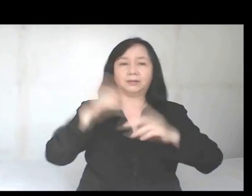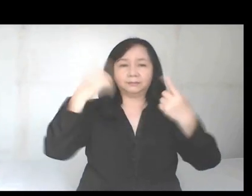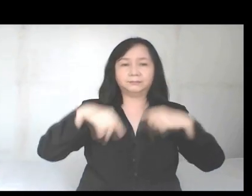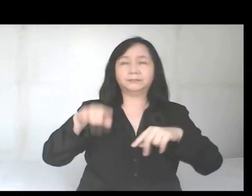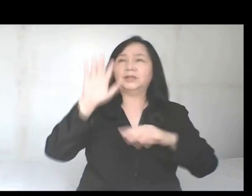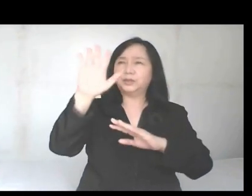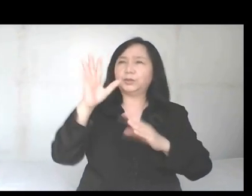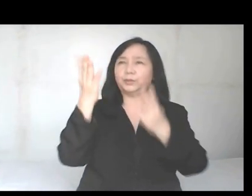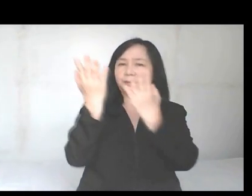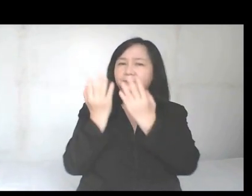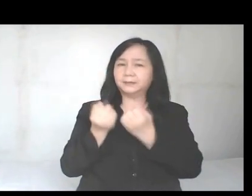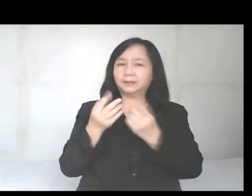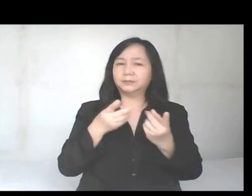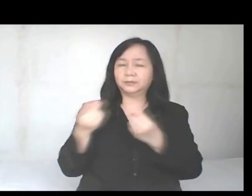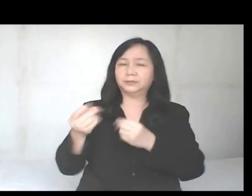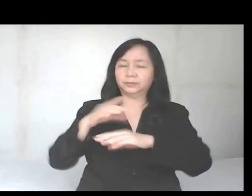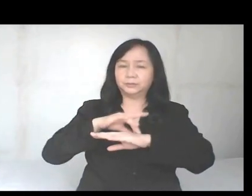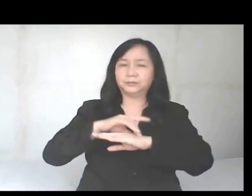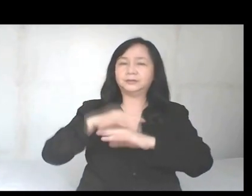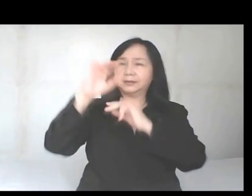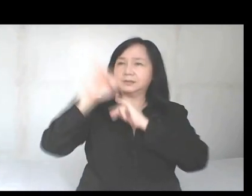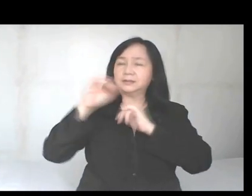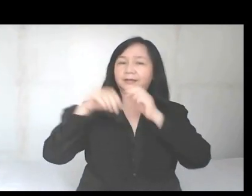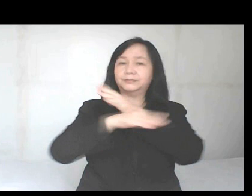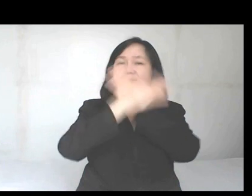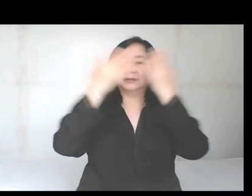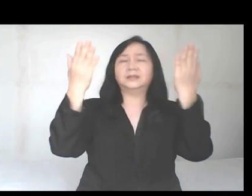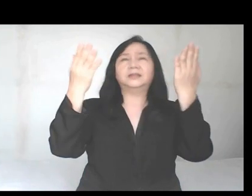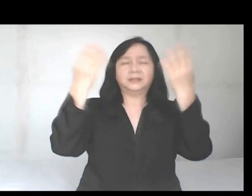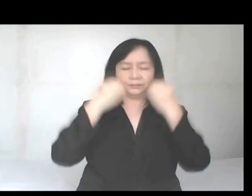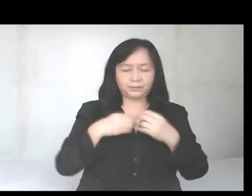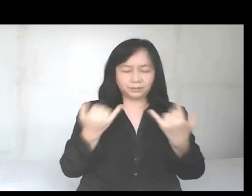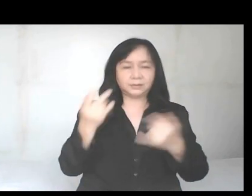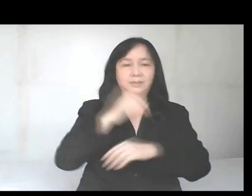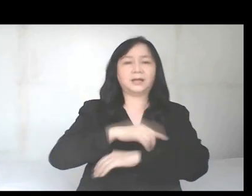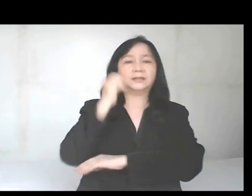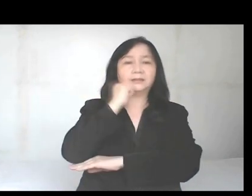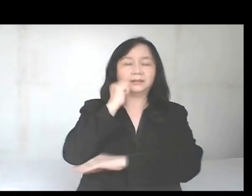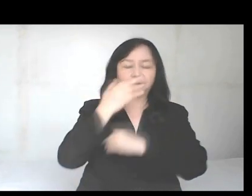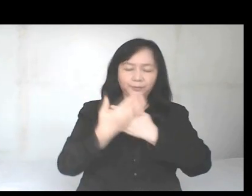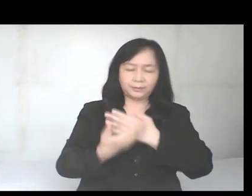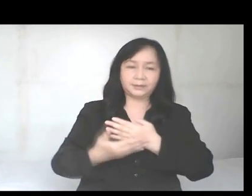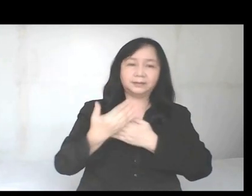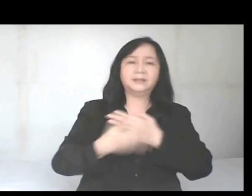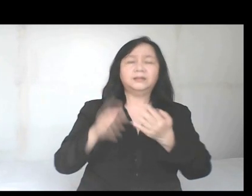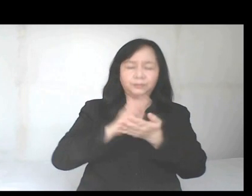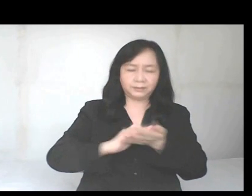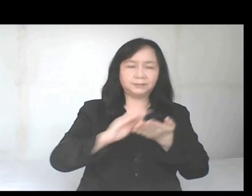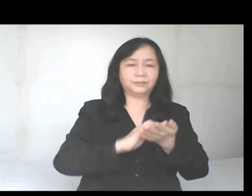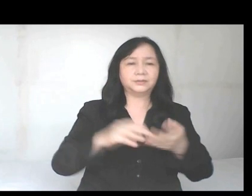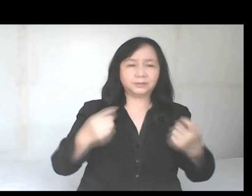Your kingdom come, your will be done on earth as it is in heaven. Give us today our daily bread,